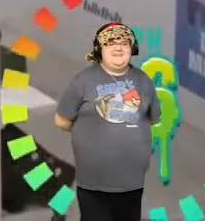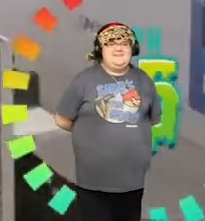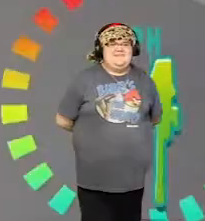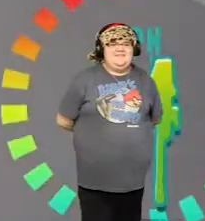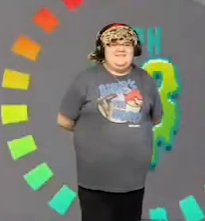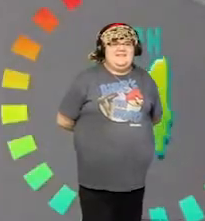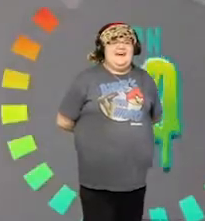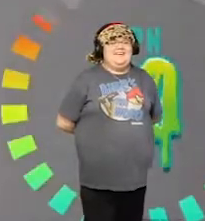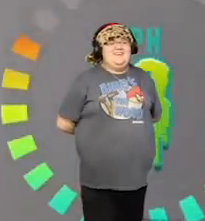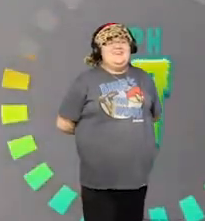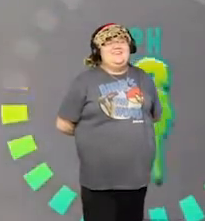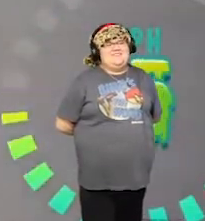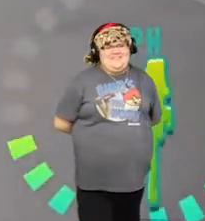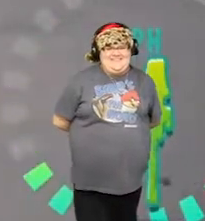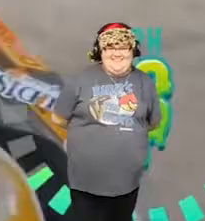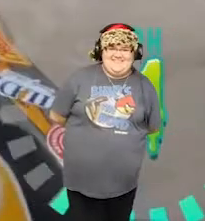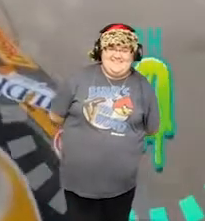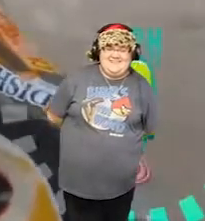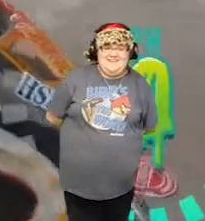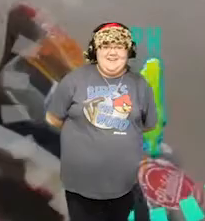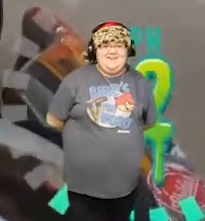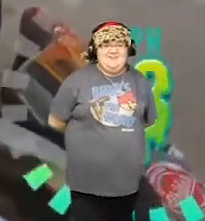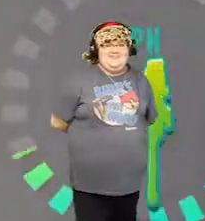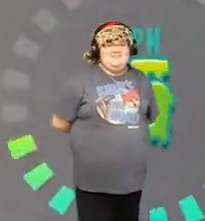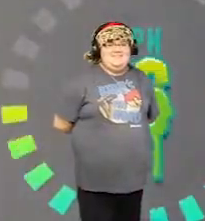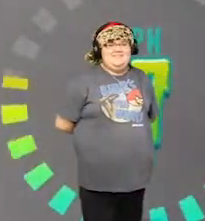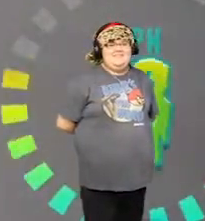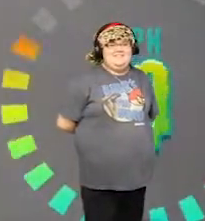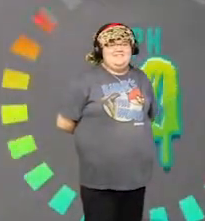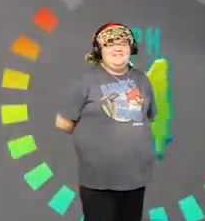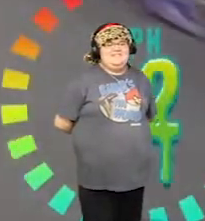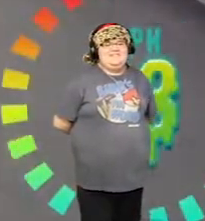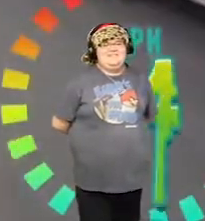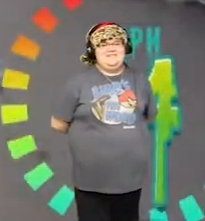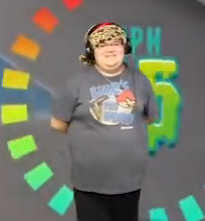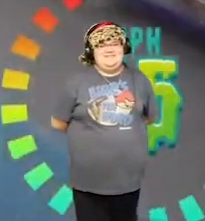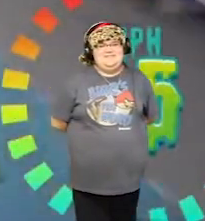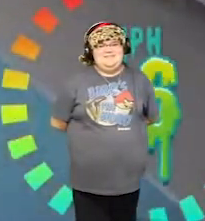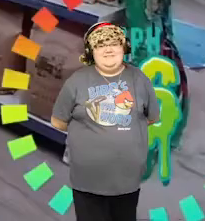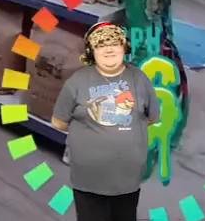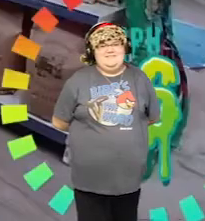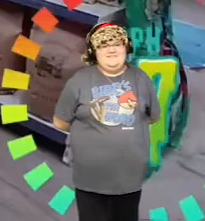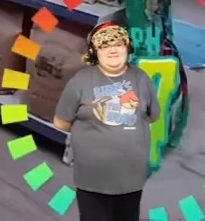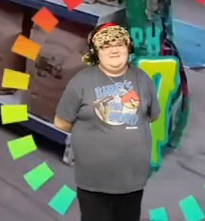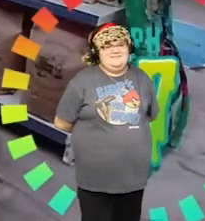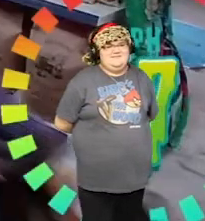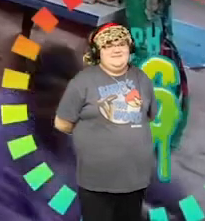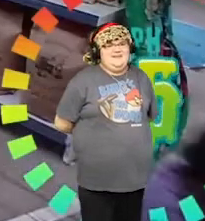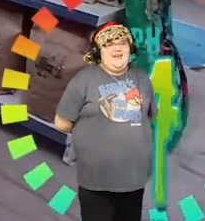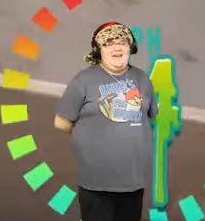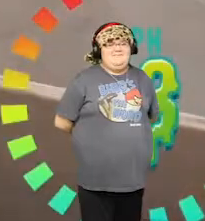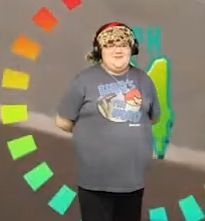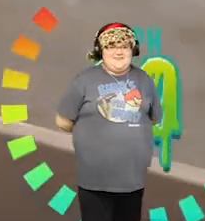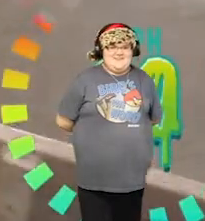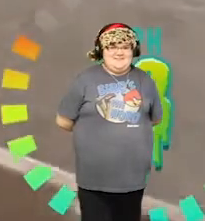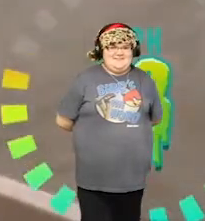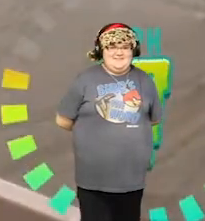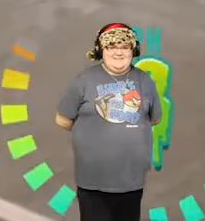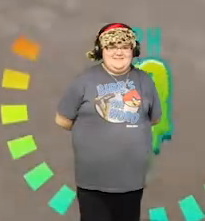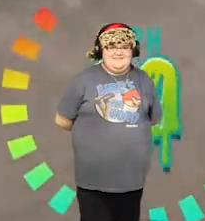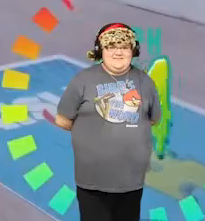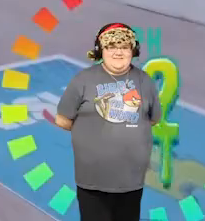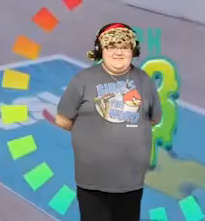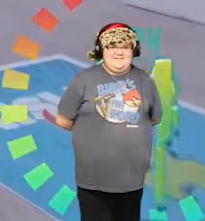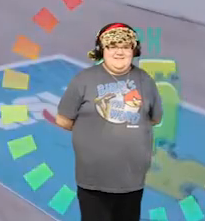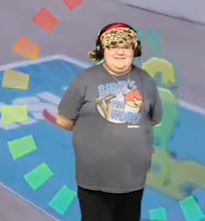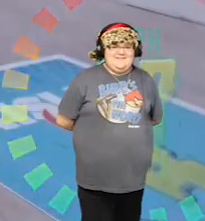at nothing, what bro. What the hell are you eating? $20 an hour. Oh. Bro, because I'm a... Bro, I use the mushroom. Leadfoot. Yep. Look at that. That was a nice little